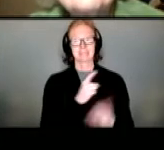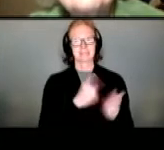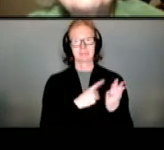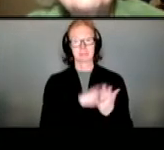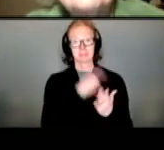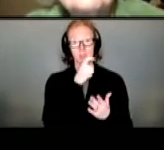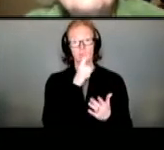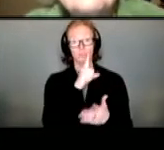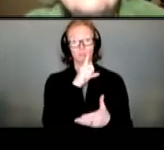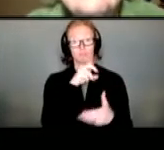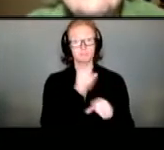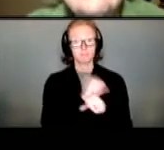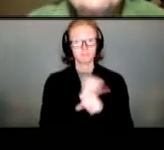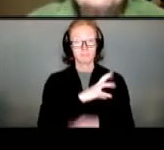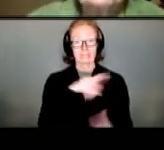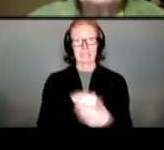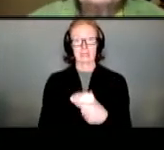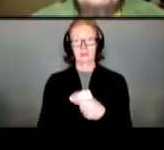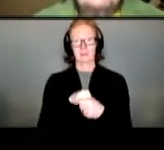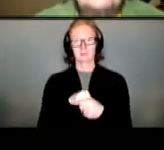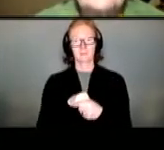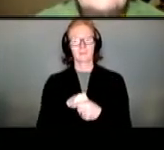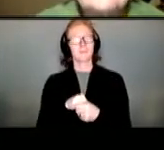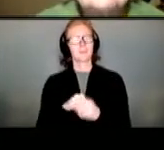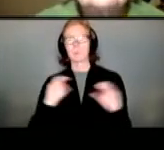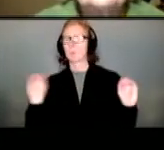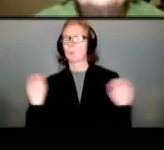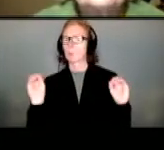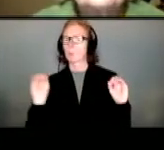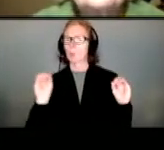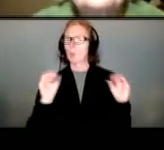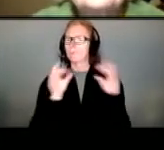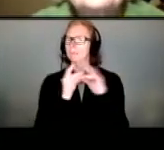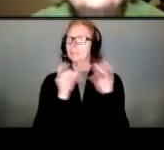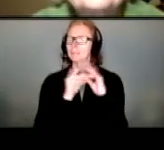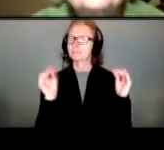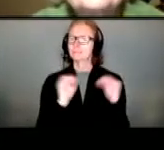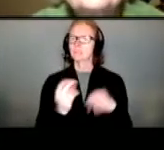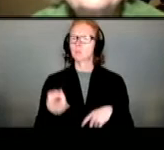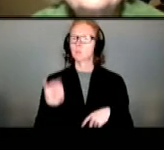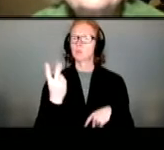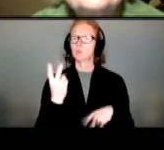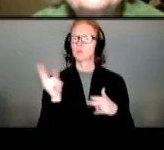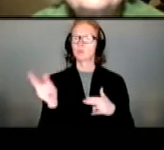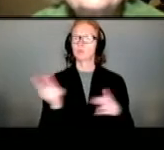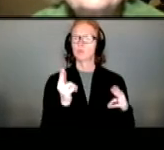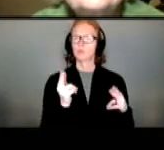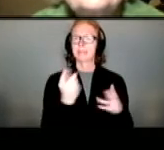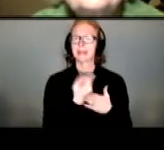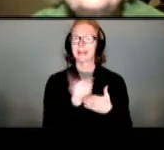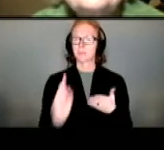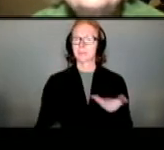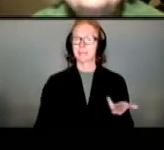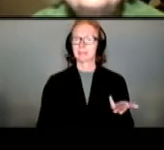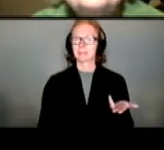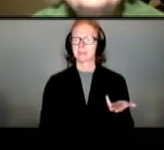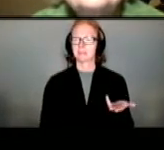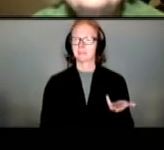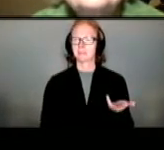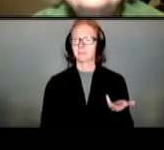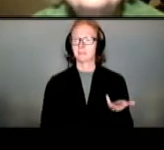community. Like, and for instance, nobody has mentioned yet tonight that there were two police shootings in last week, which is, you